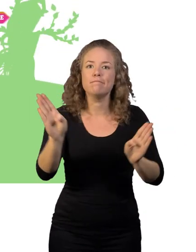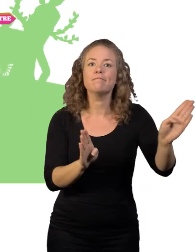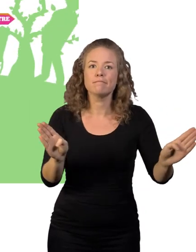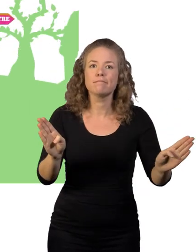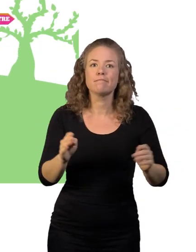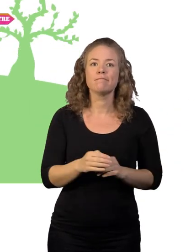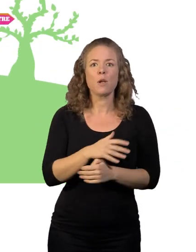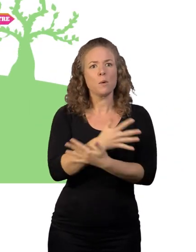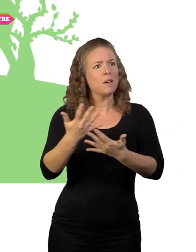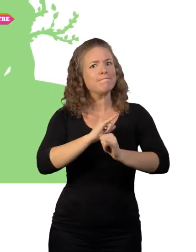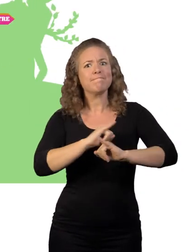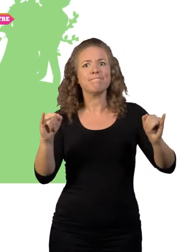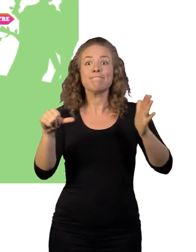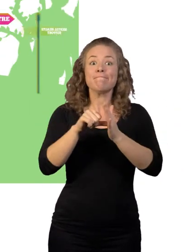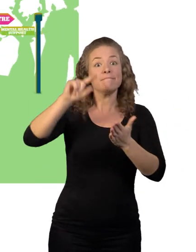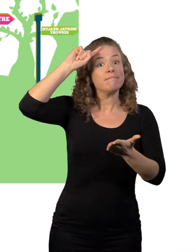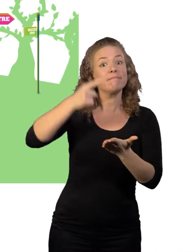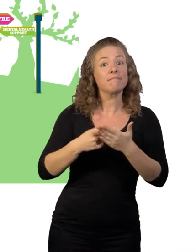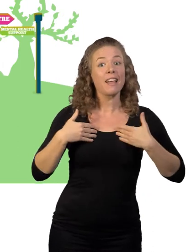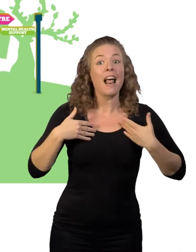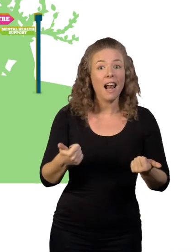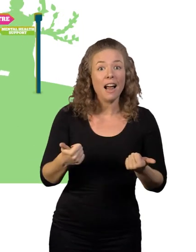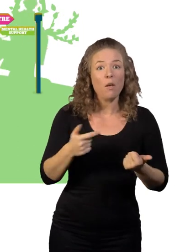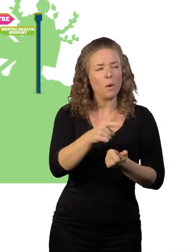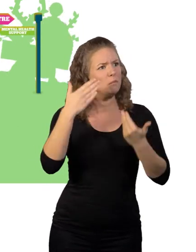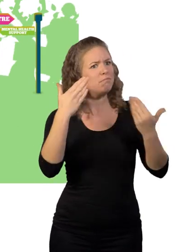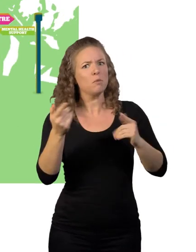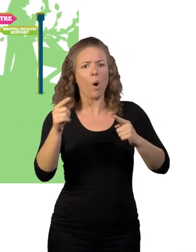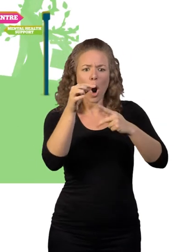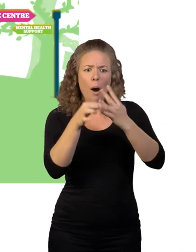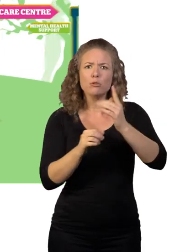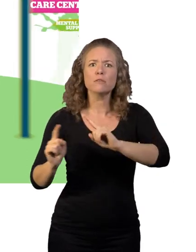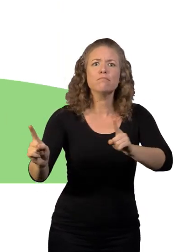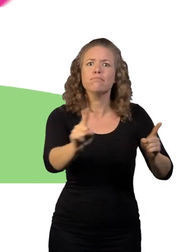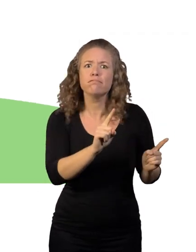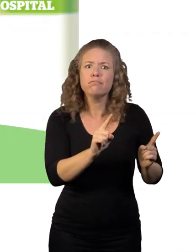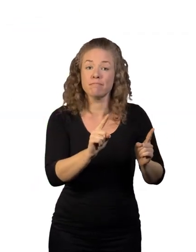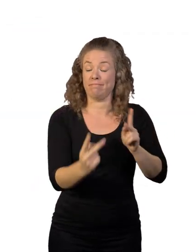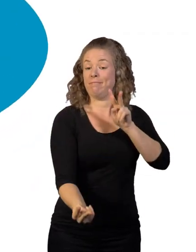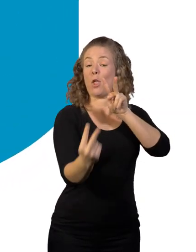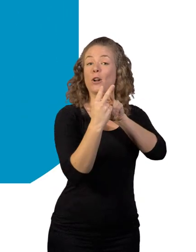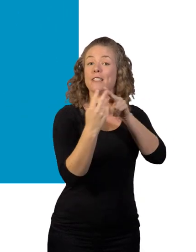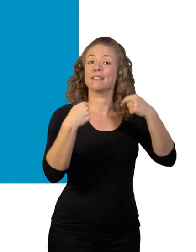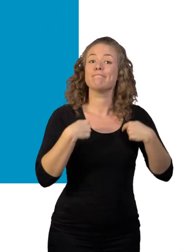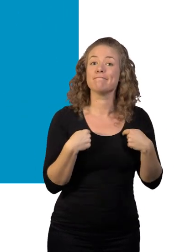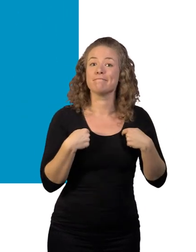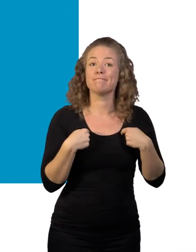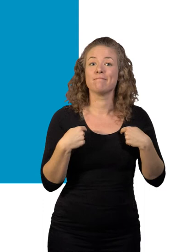So if you're facing a difficult health decision, or just don't know how to find out about what support options are available, we're